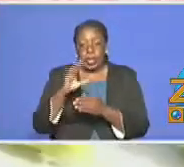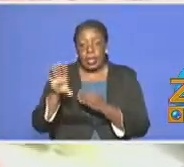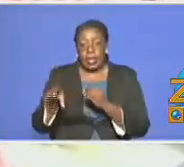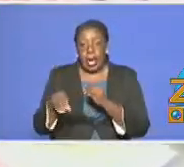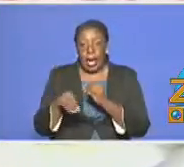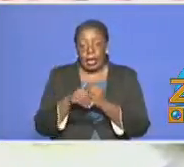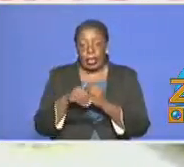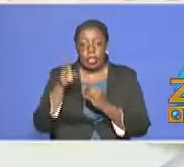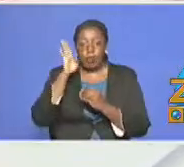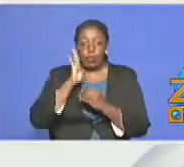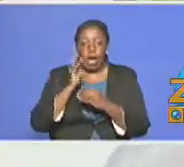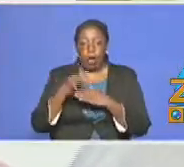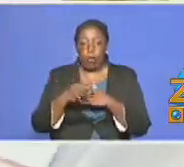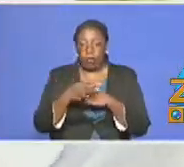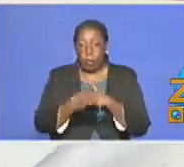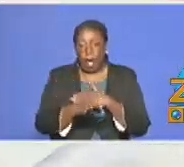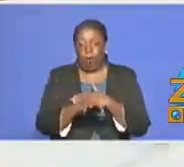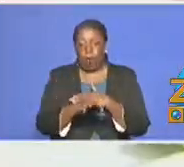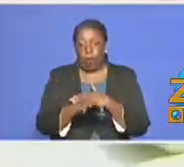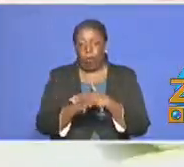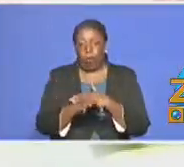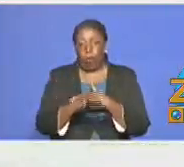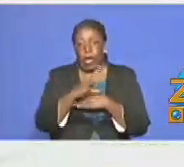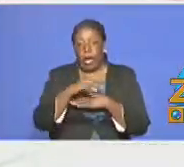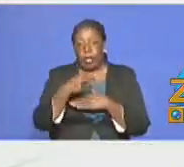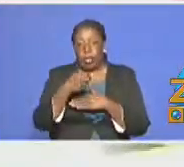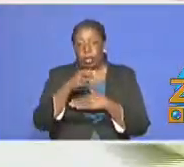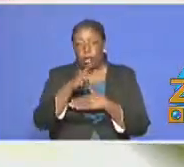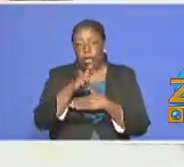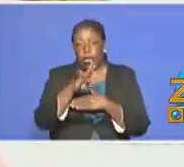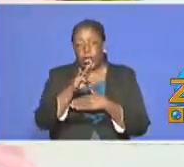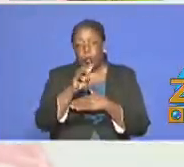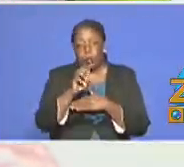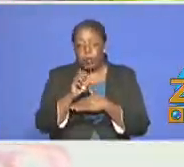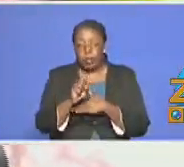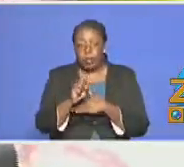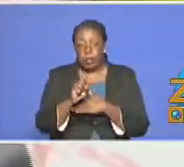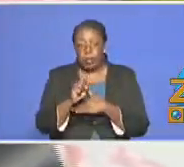flour, to the herbs and the oil. Fry that together for